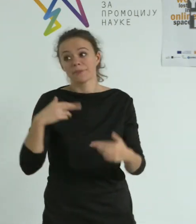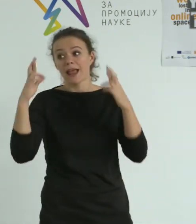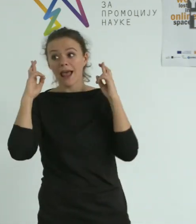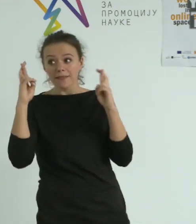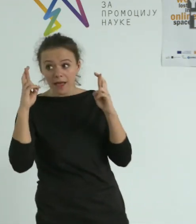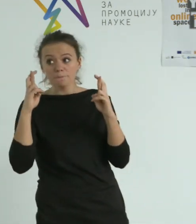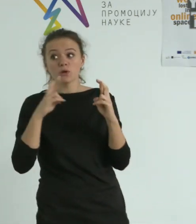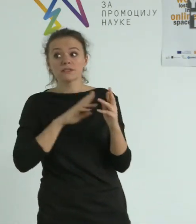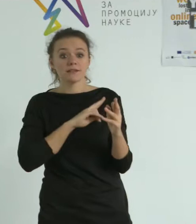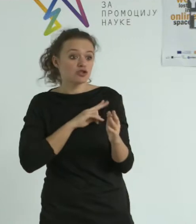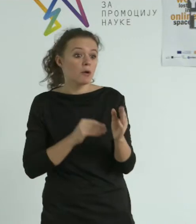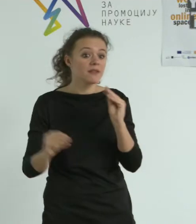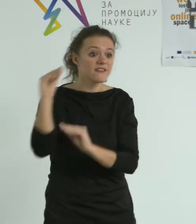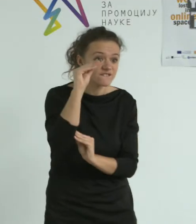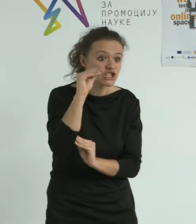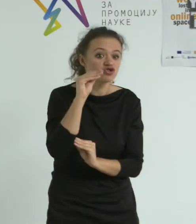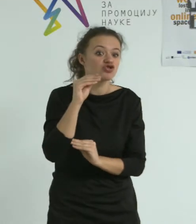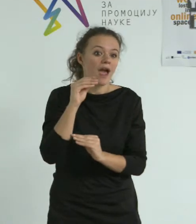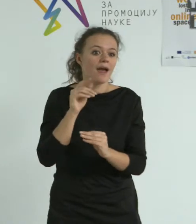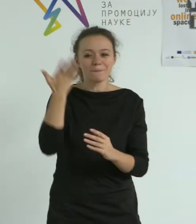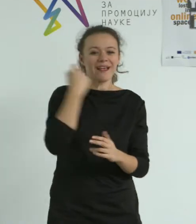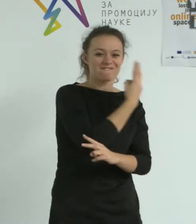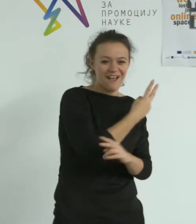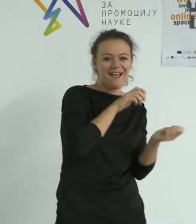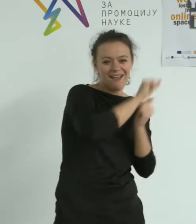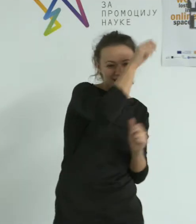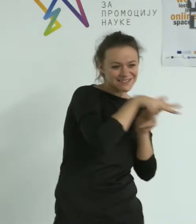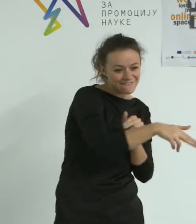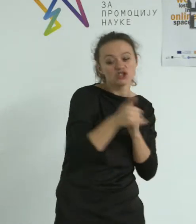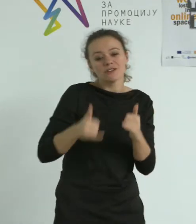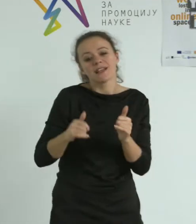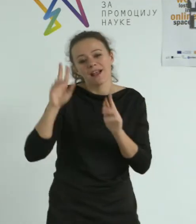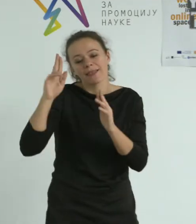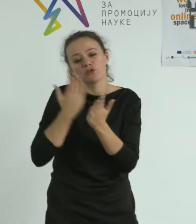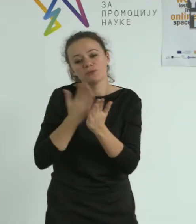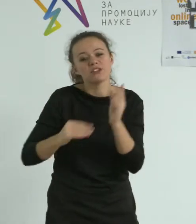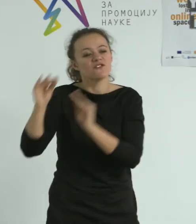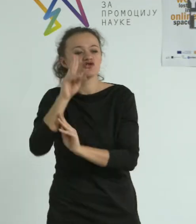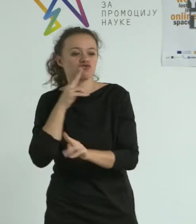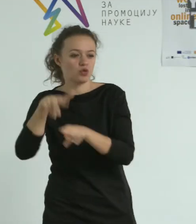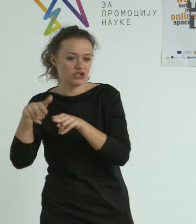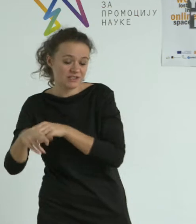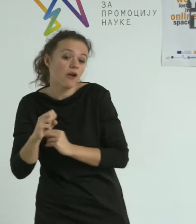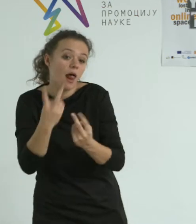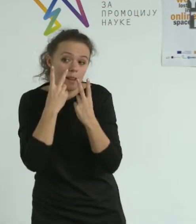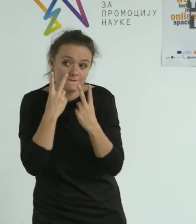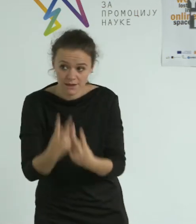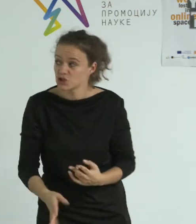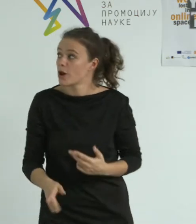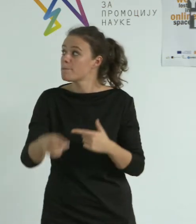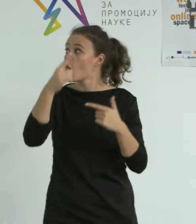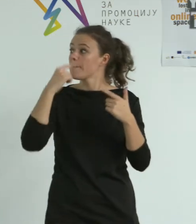have more of them finish, but we'll see again. And now, the very important part,